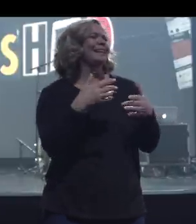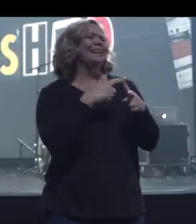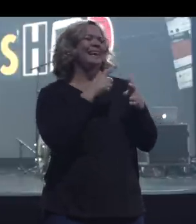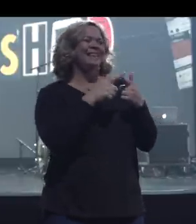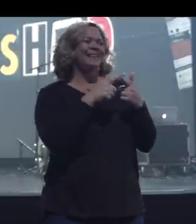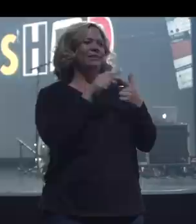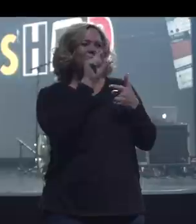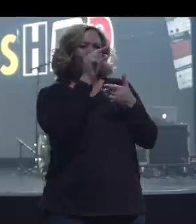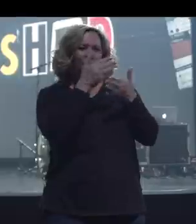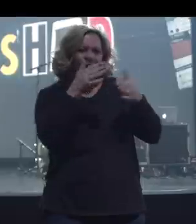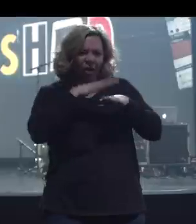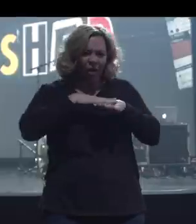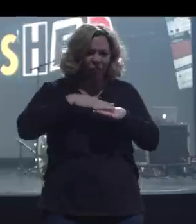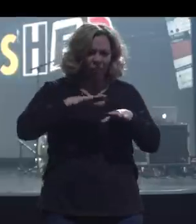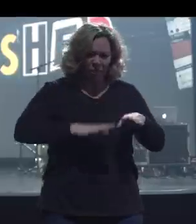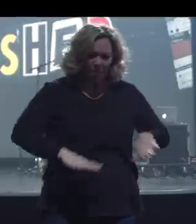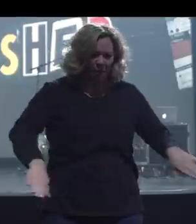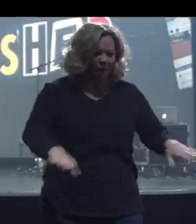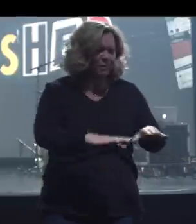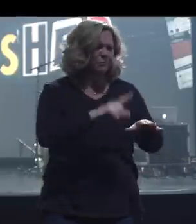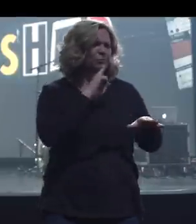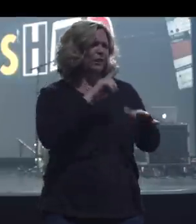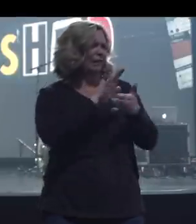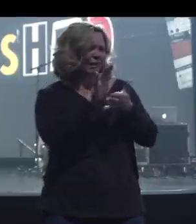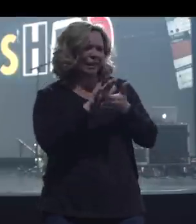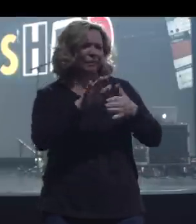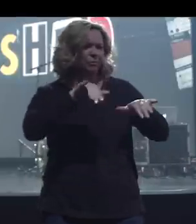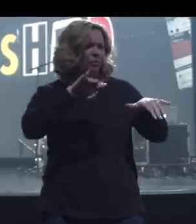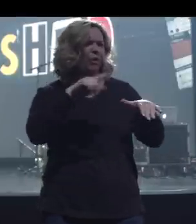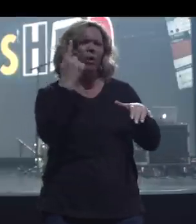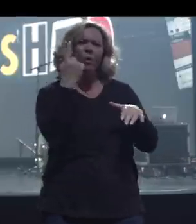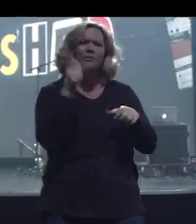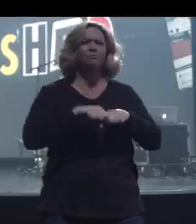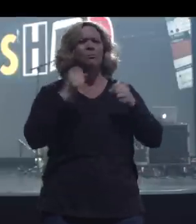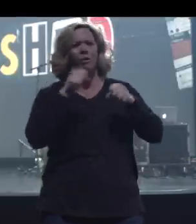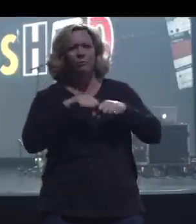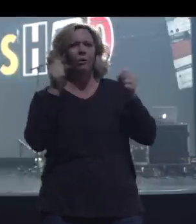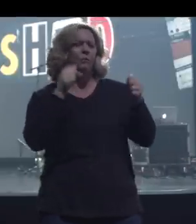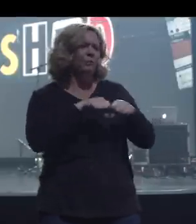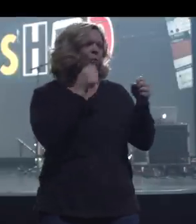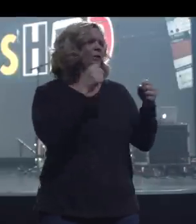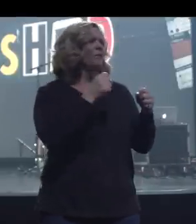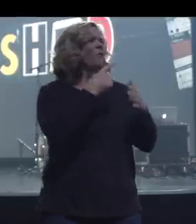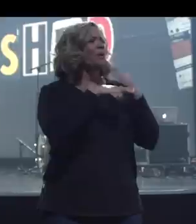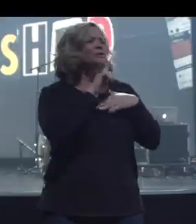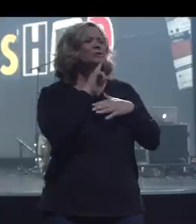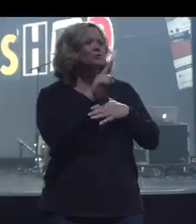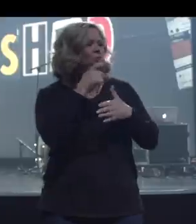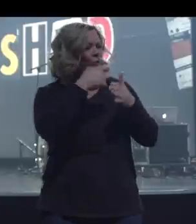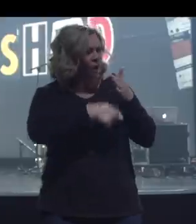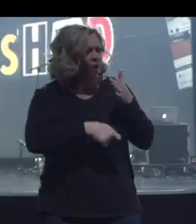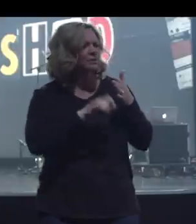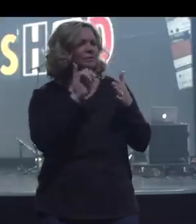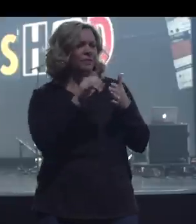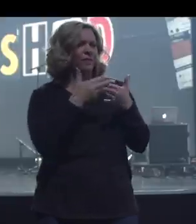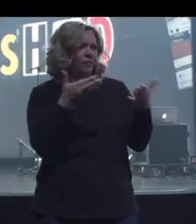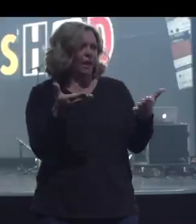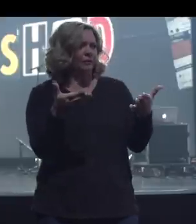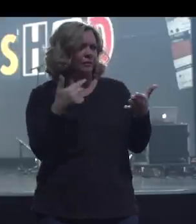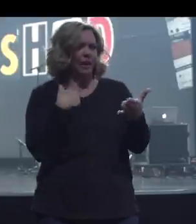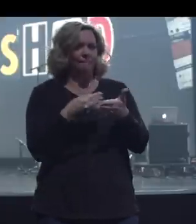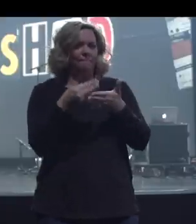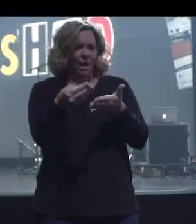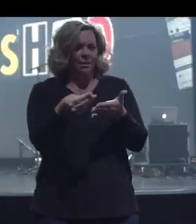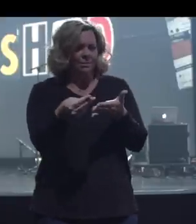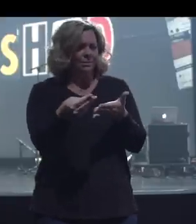goes along the bottom, always breaking all the time. So what's the true cost of an item? The true cost of an item is